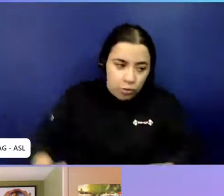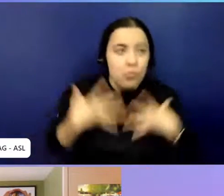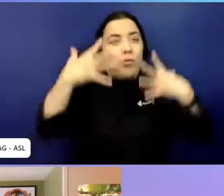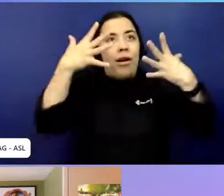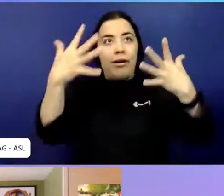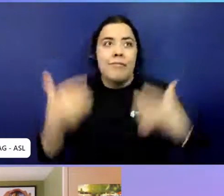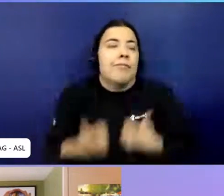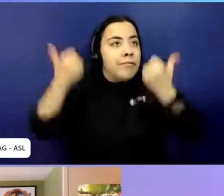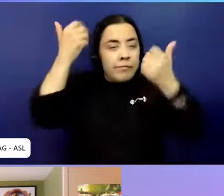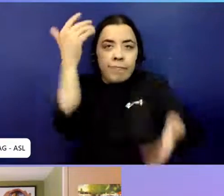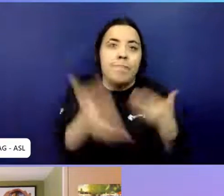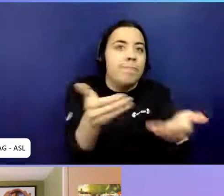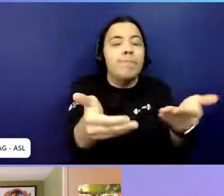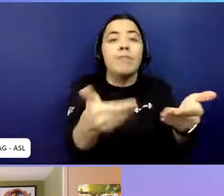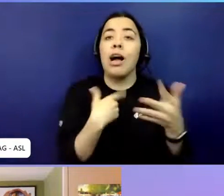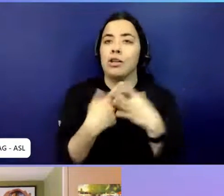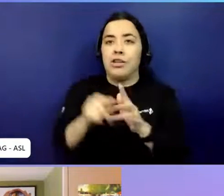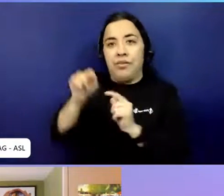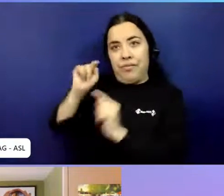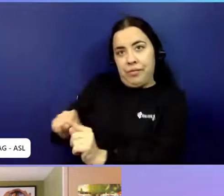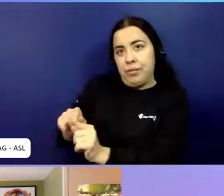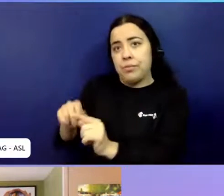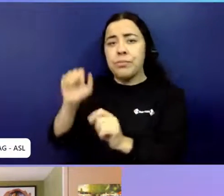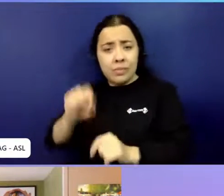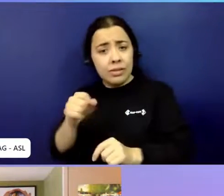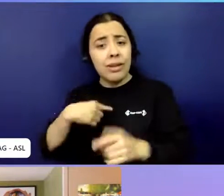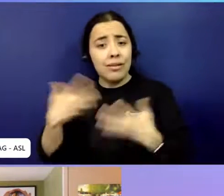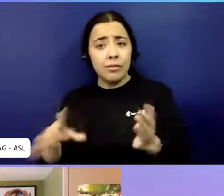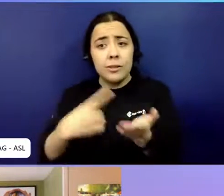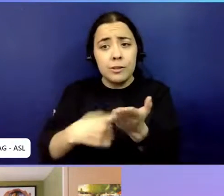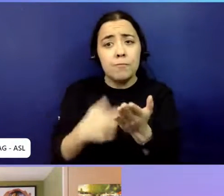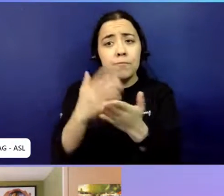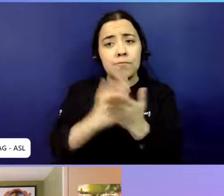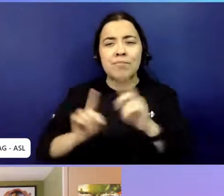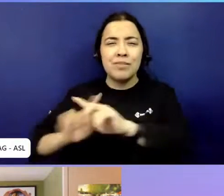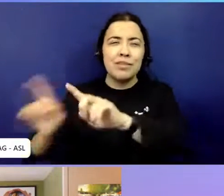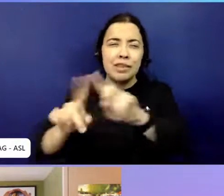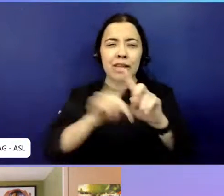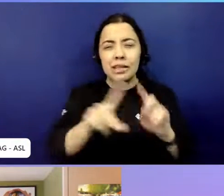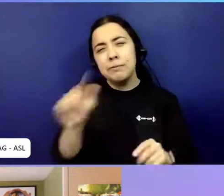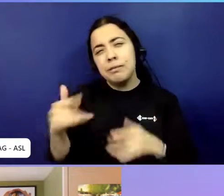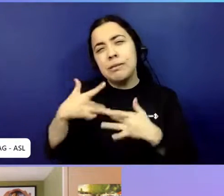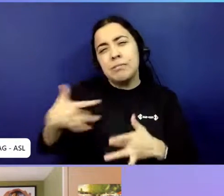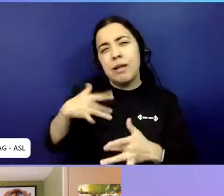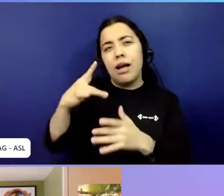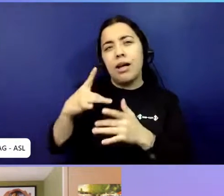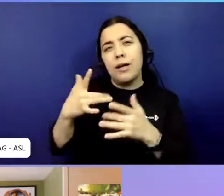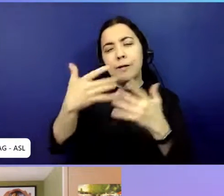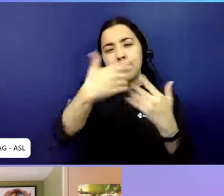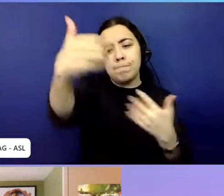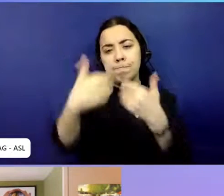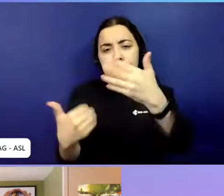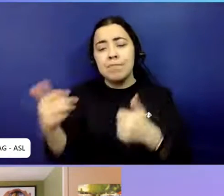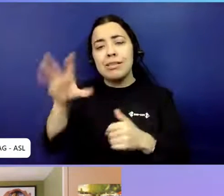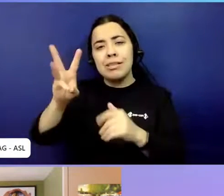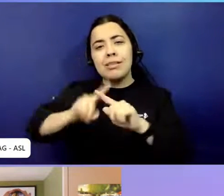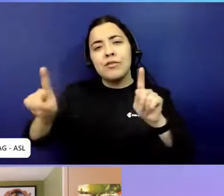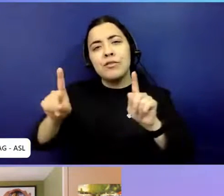there. And then, yes, I do talk about different disabilities. I usually break them down into 6 different